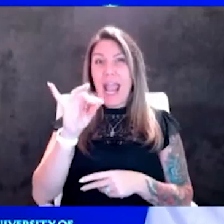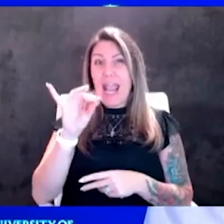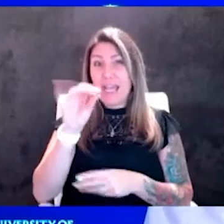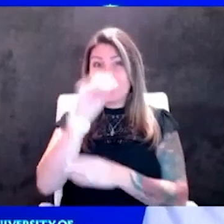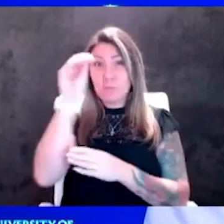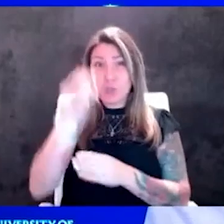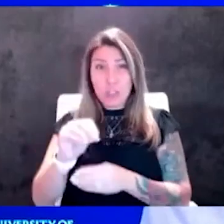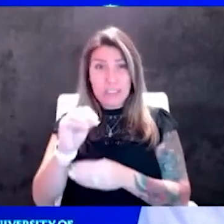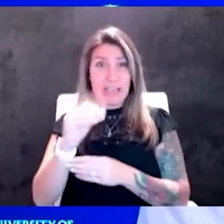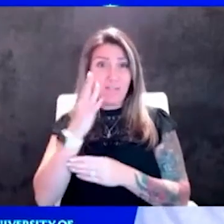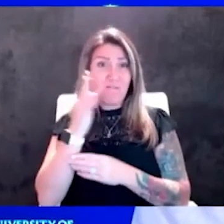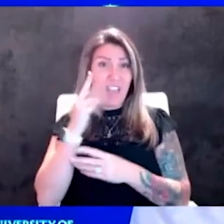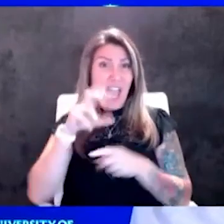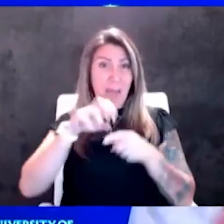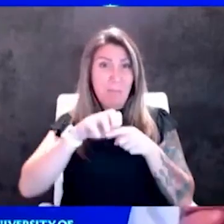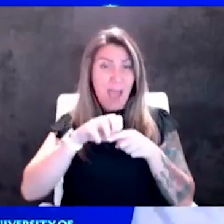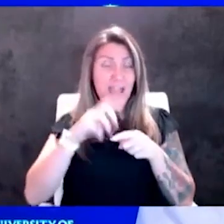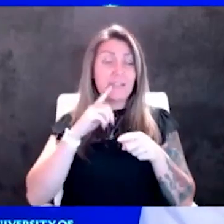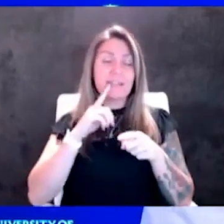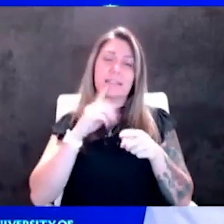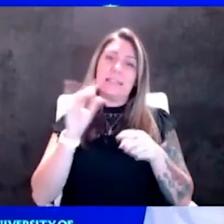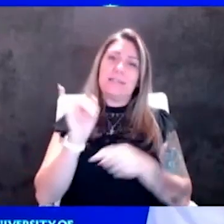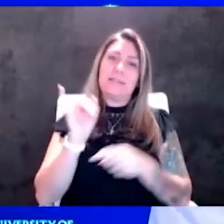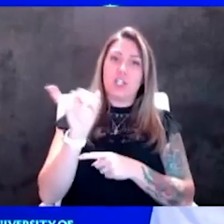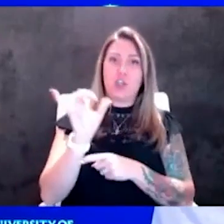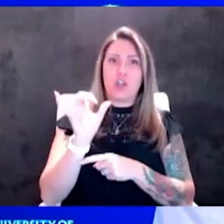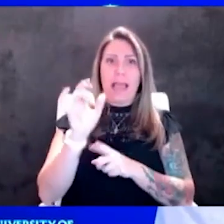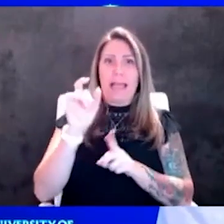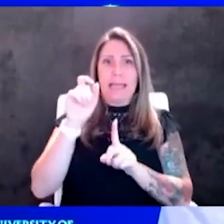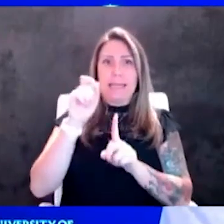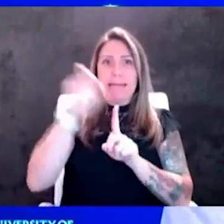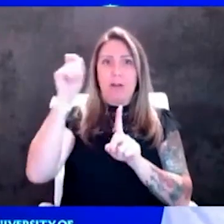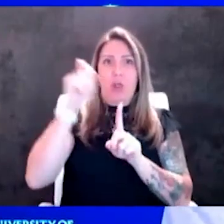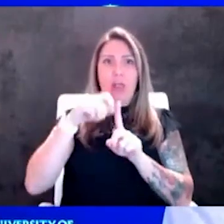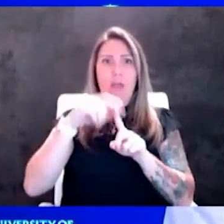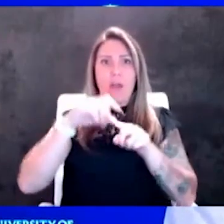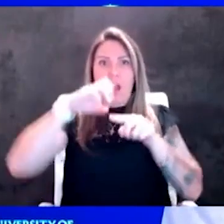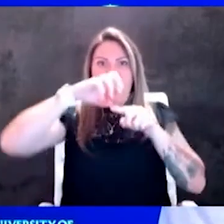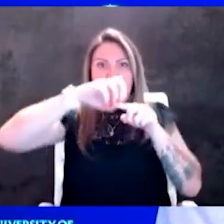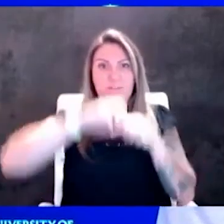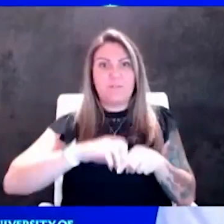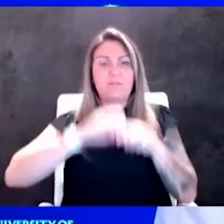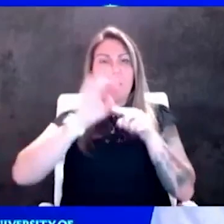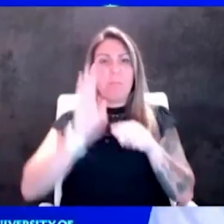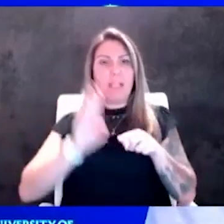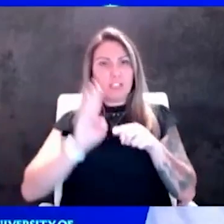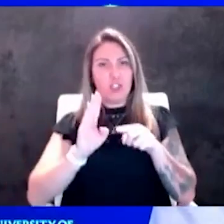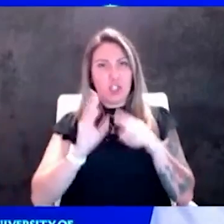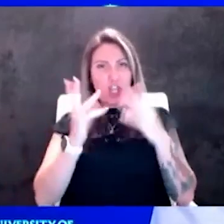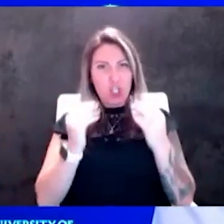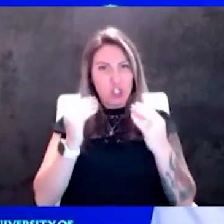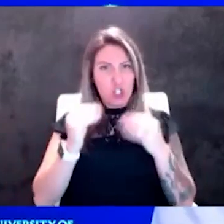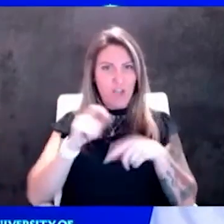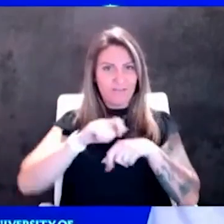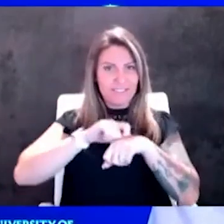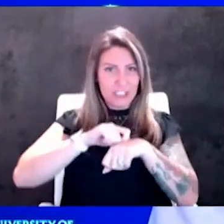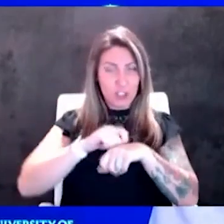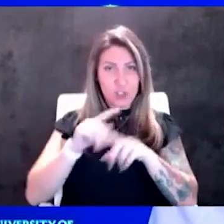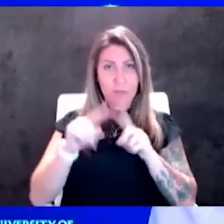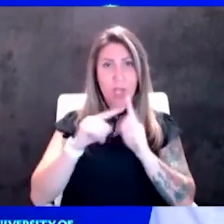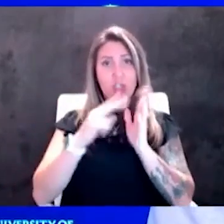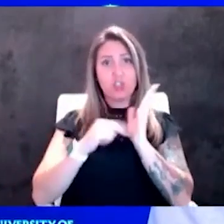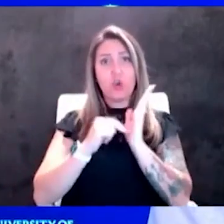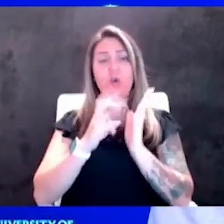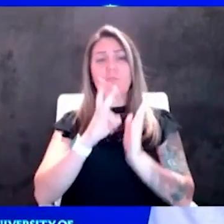infection because those teeth are like needles and it just injects bacteria down into those soft tissues. But soap and water is the best. You're